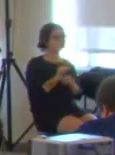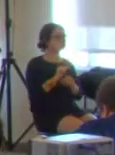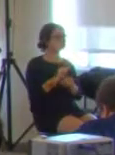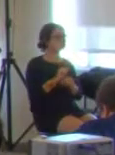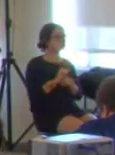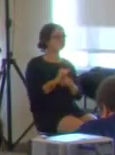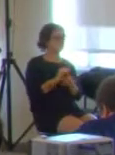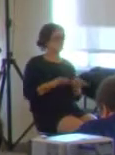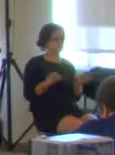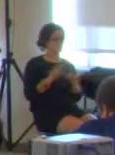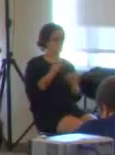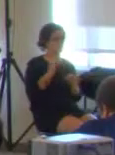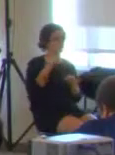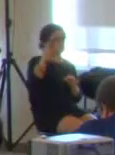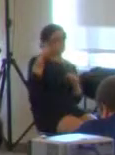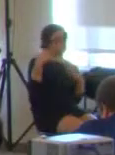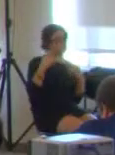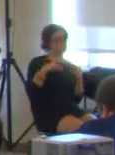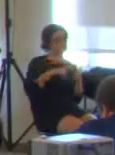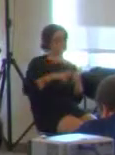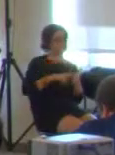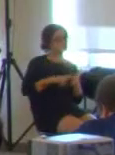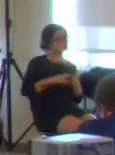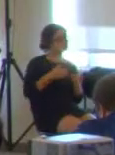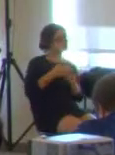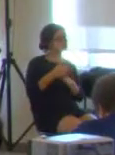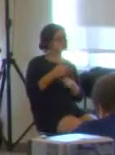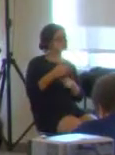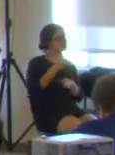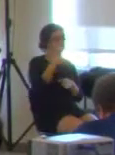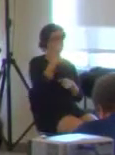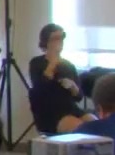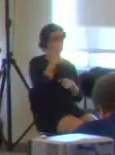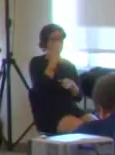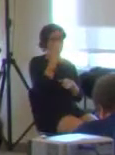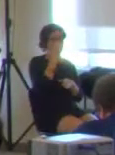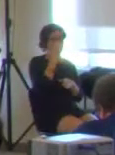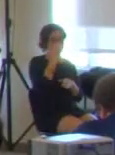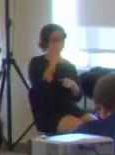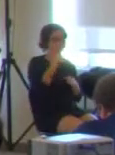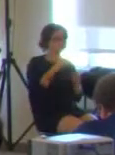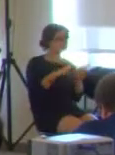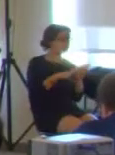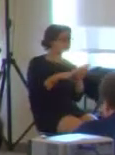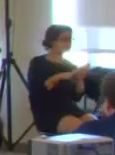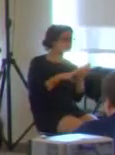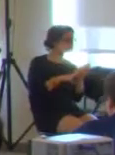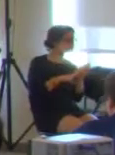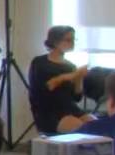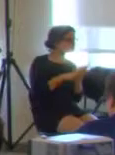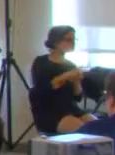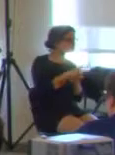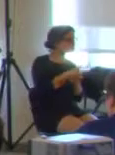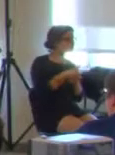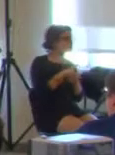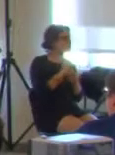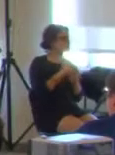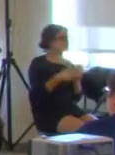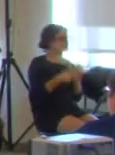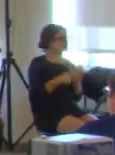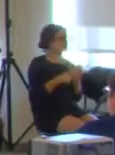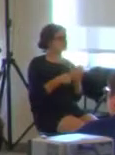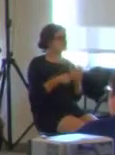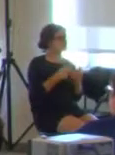it's been shown to be, it's been developed and demonstrated as what we would call an evidence-based